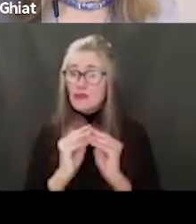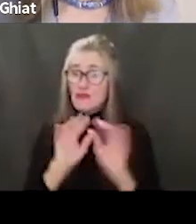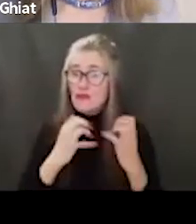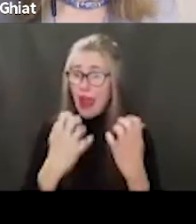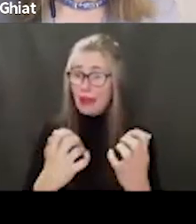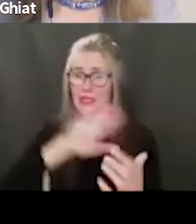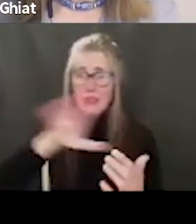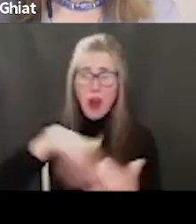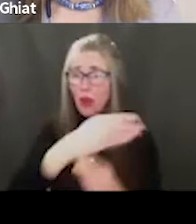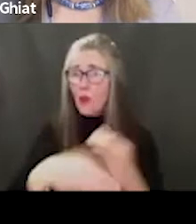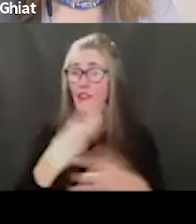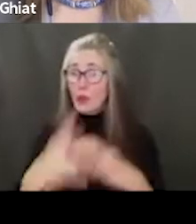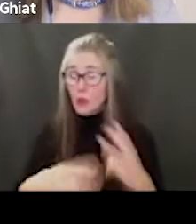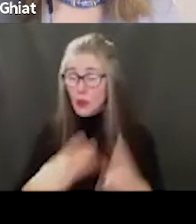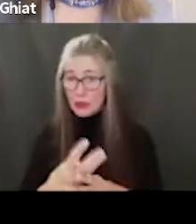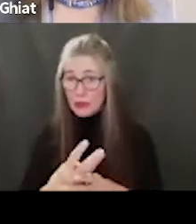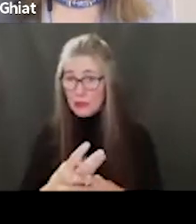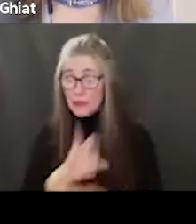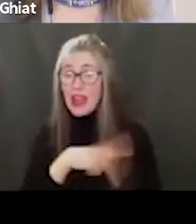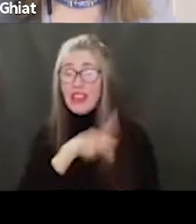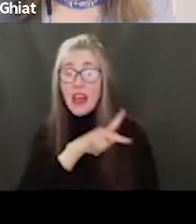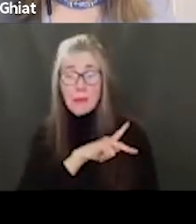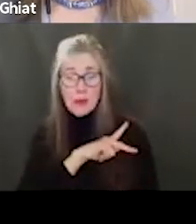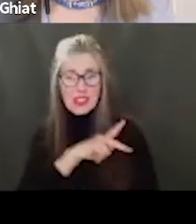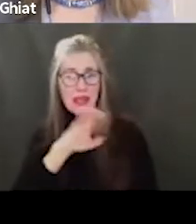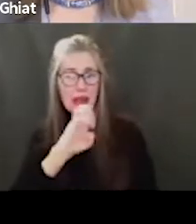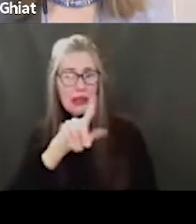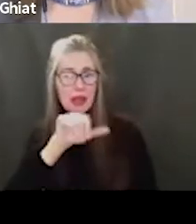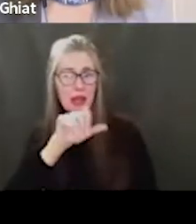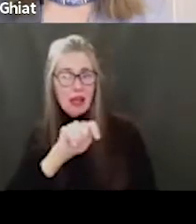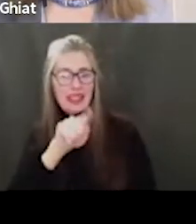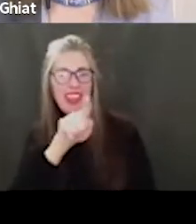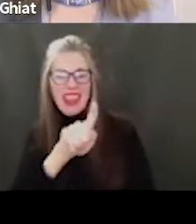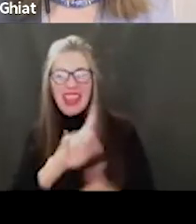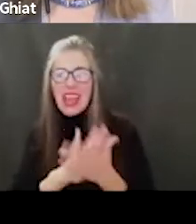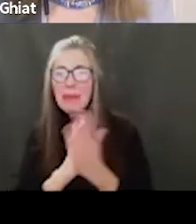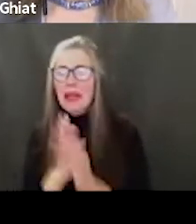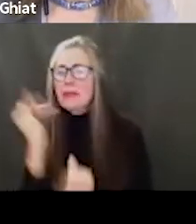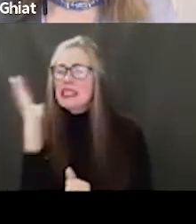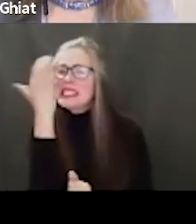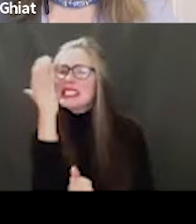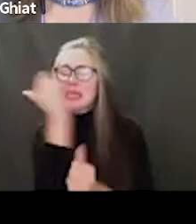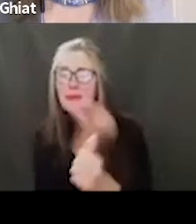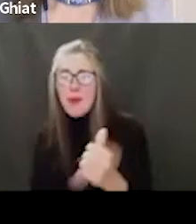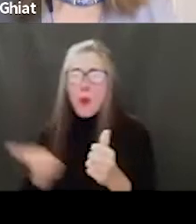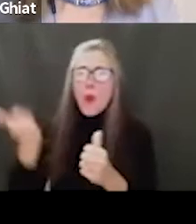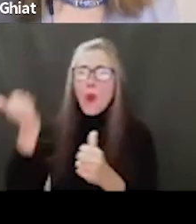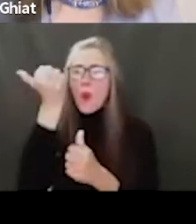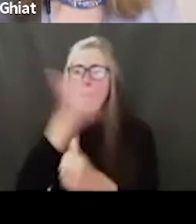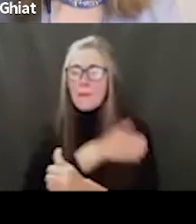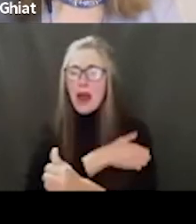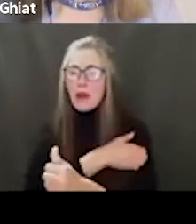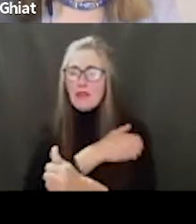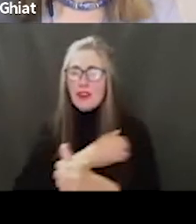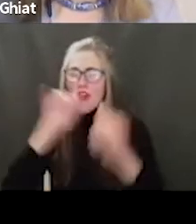And so this is part of the personality cult makes them omnipotent, omnipresent, and also